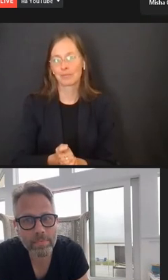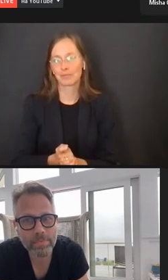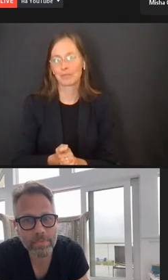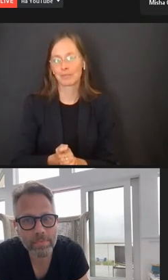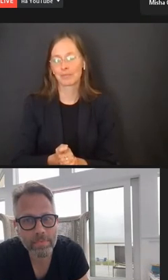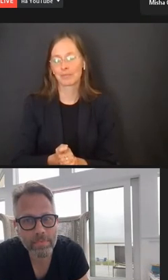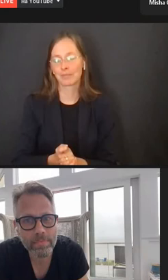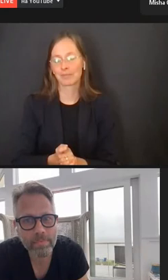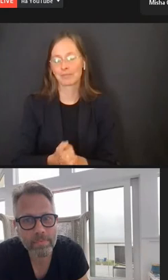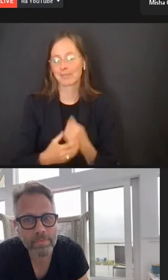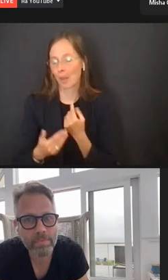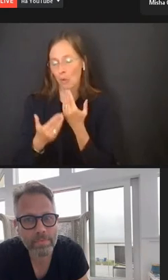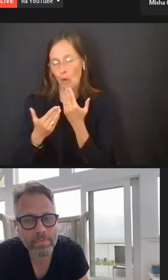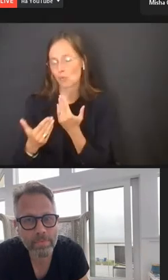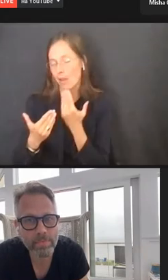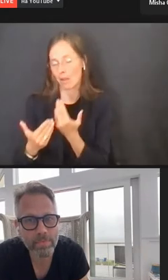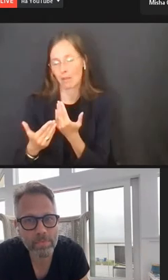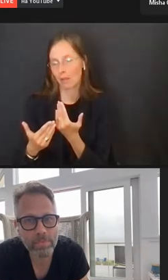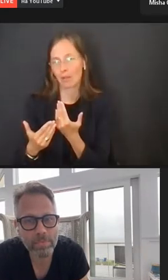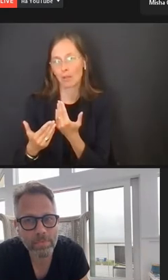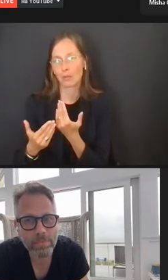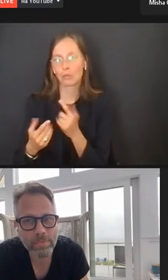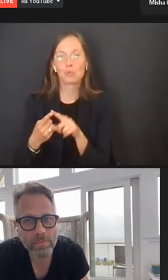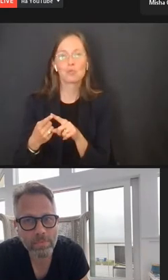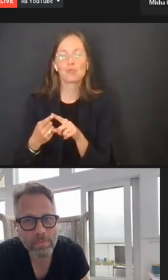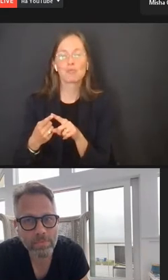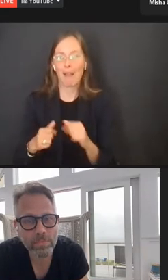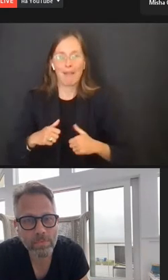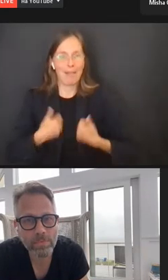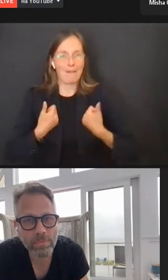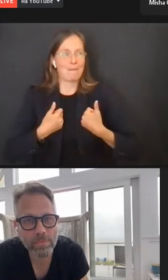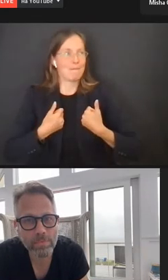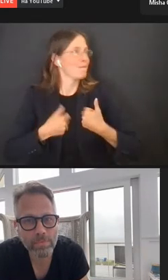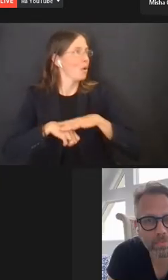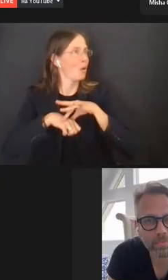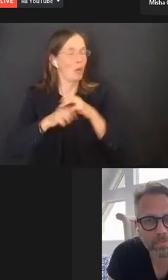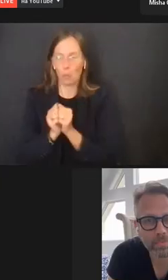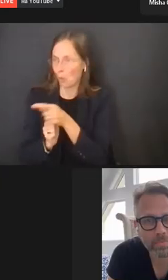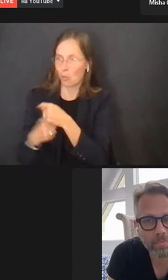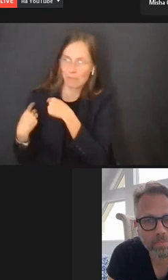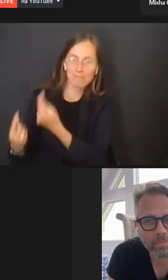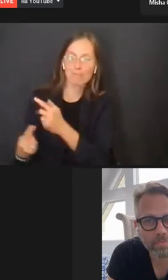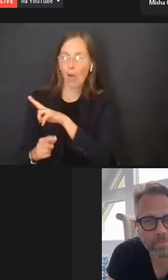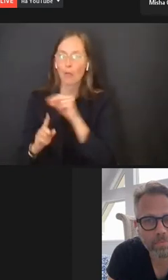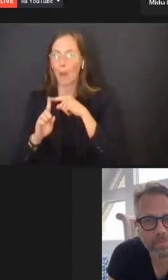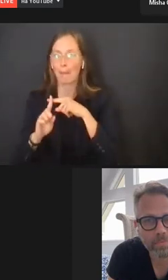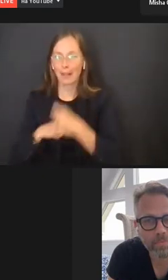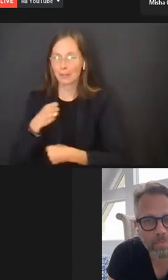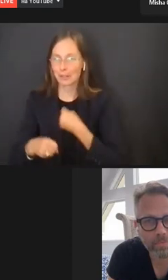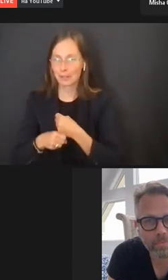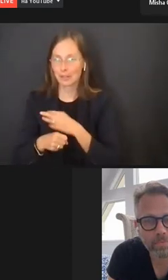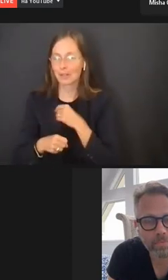I am grateful to have been walking the planet with you for the last 30 plus years. And I look forward to